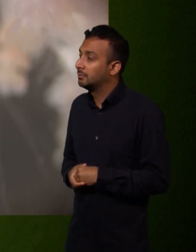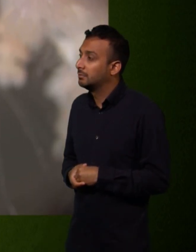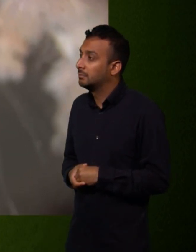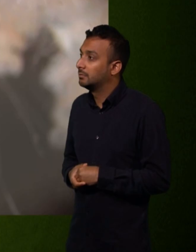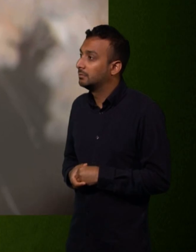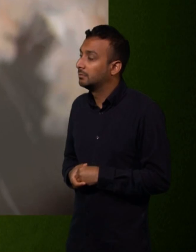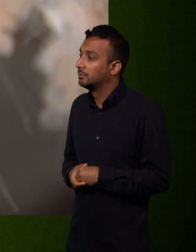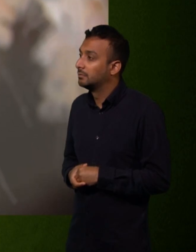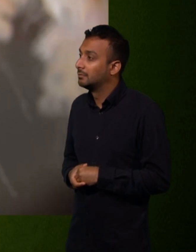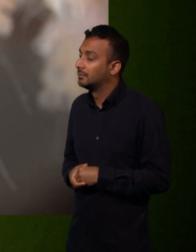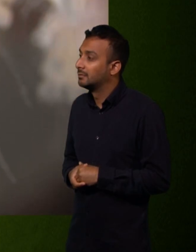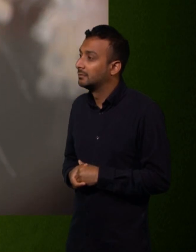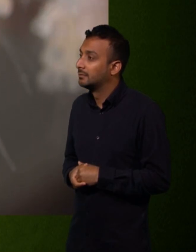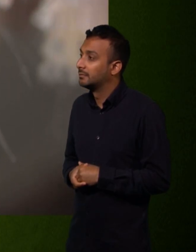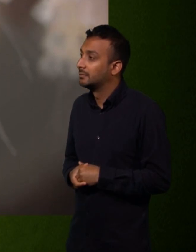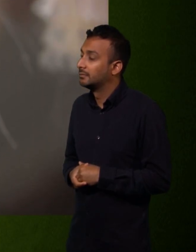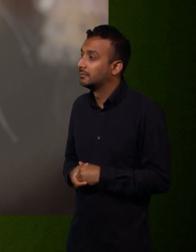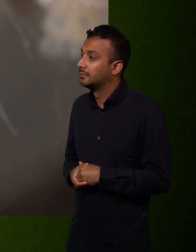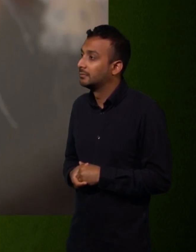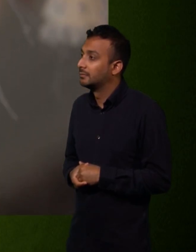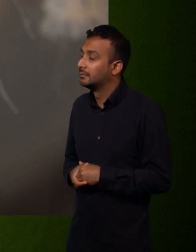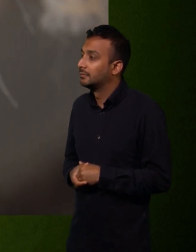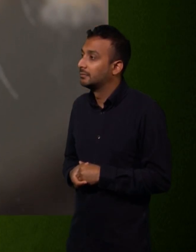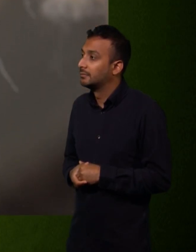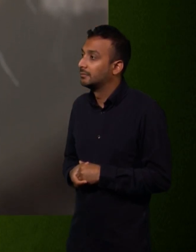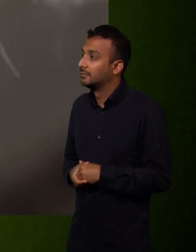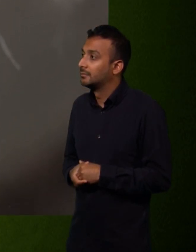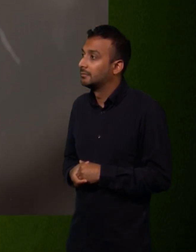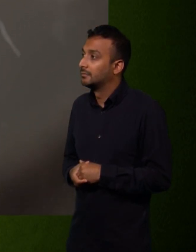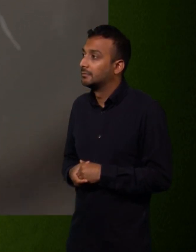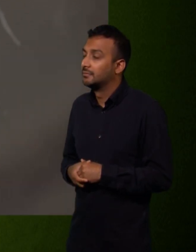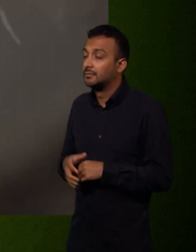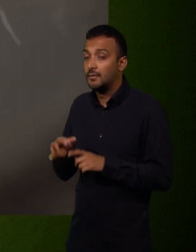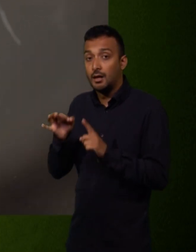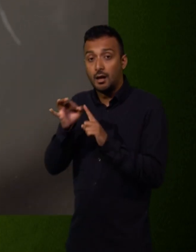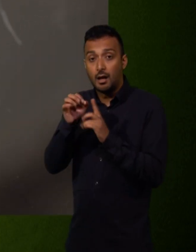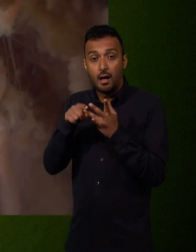Now, they're no longer polyps, but Strobila.